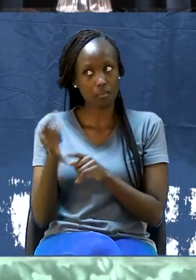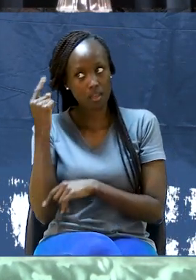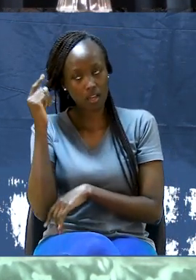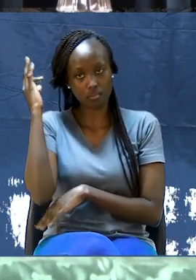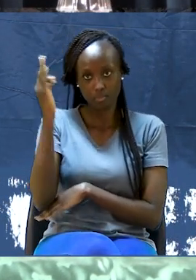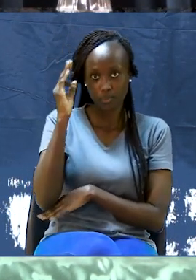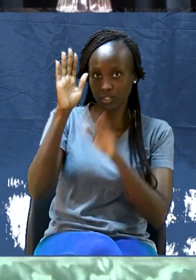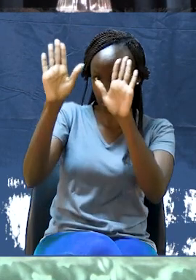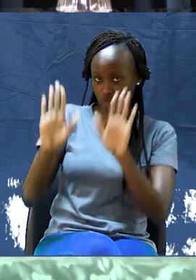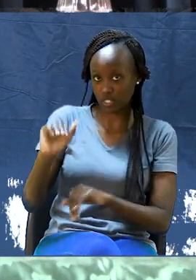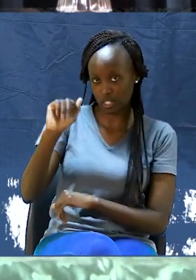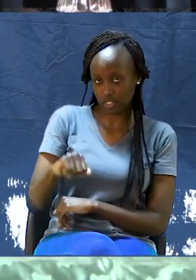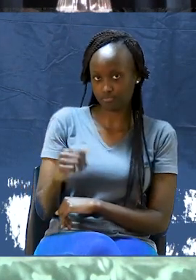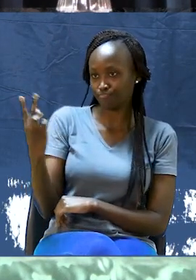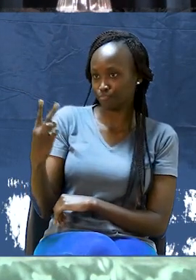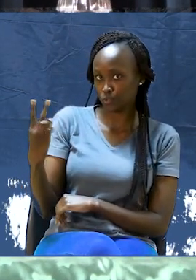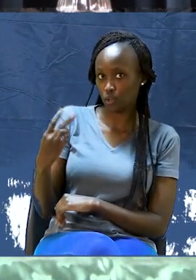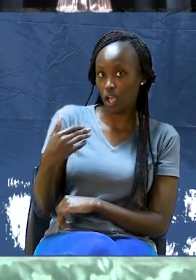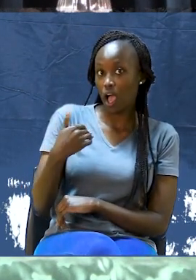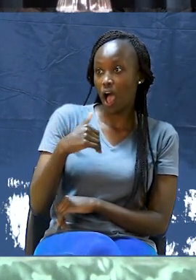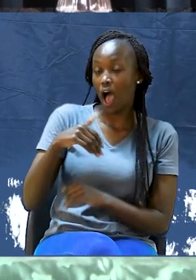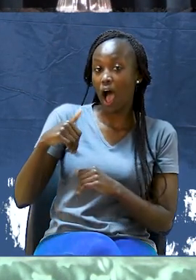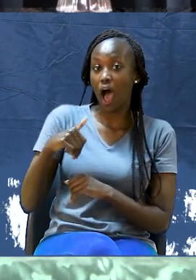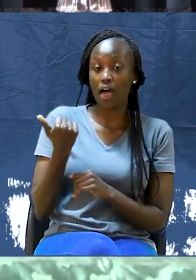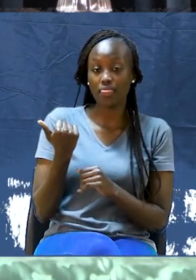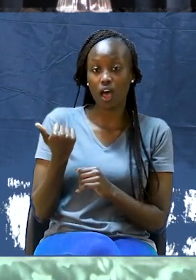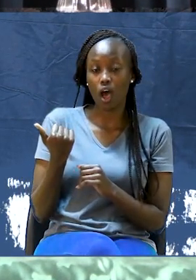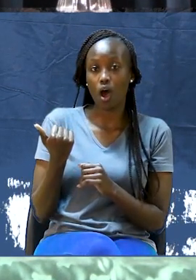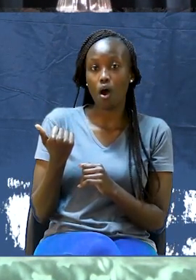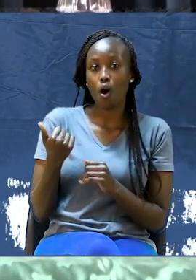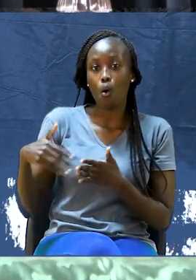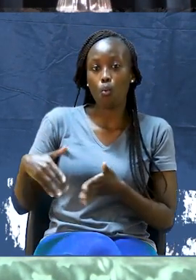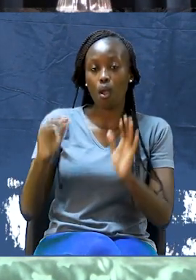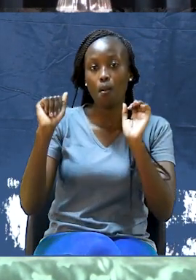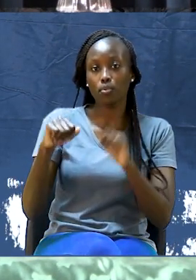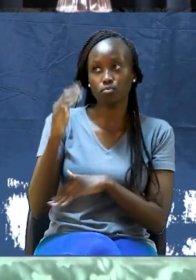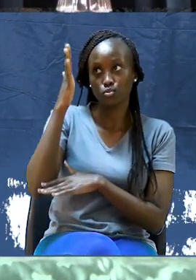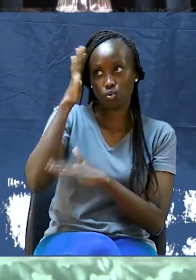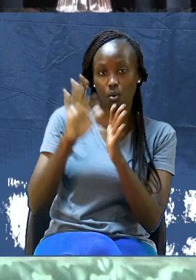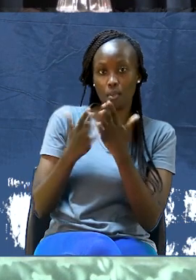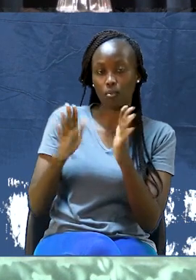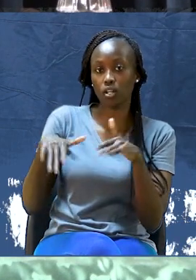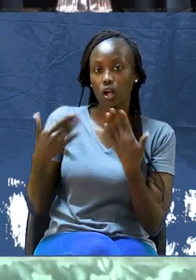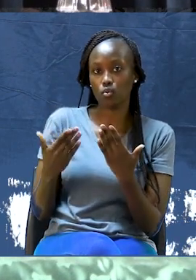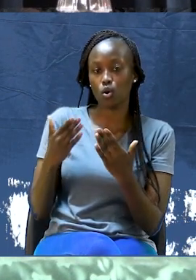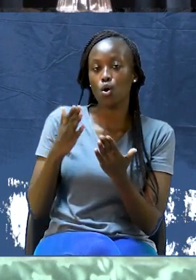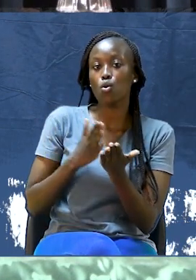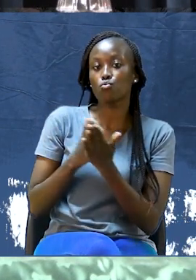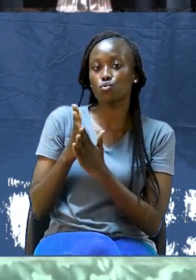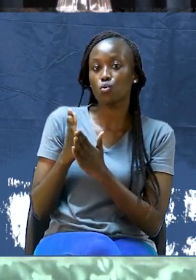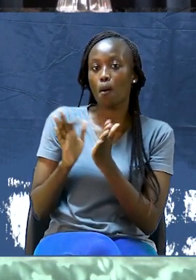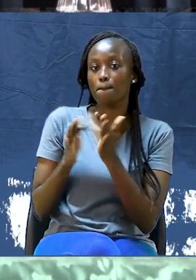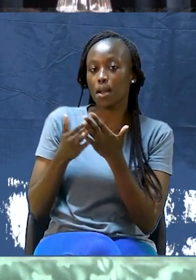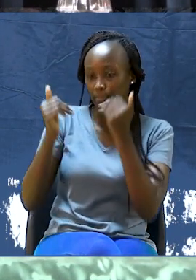sermons, besides these two, the other way in which we take in God's word is by studying it together with